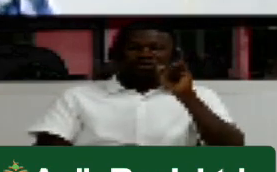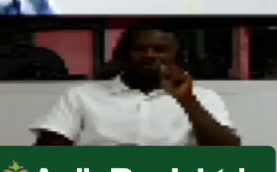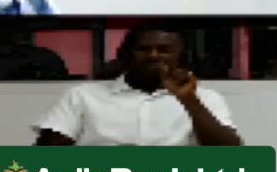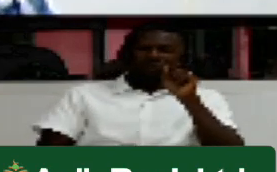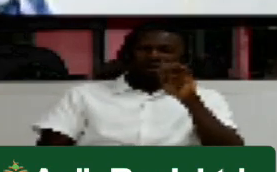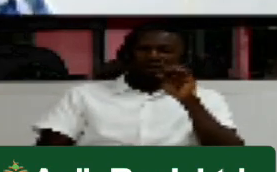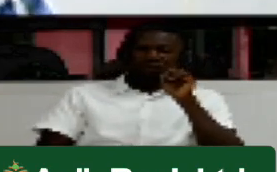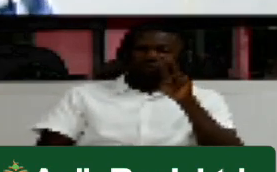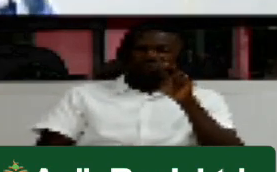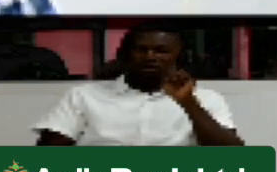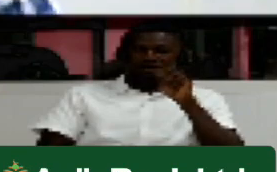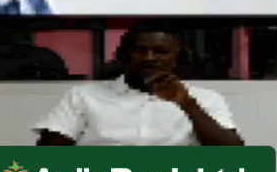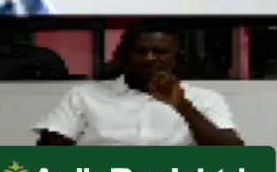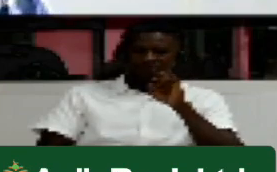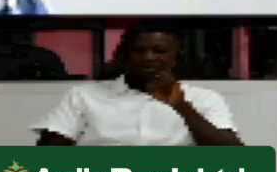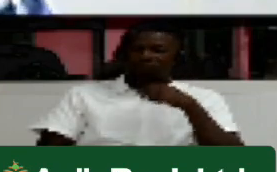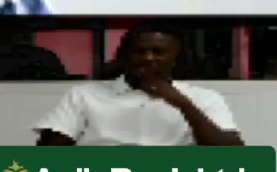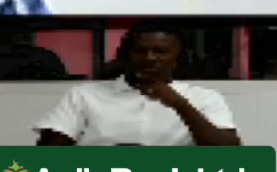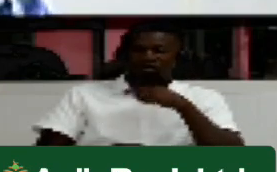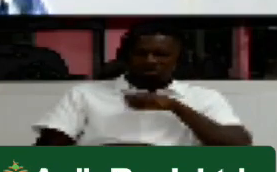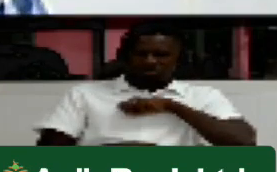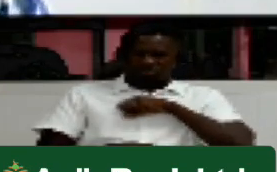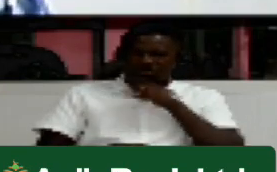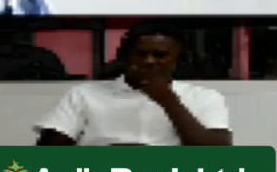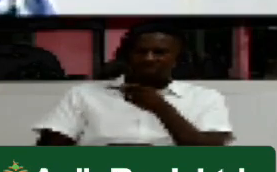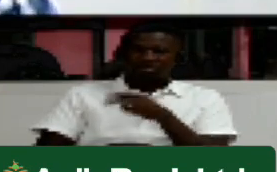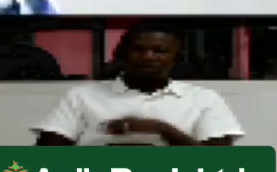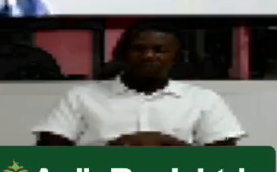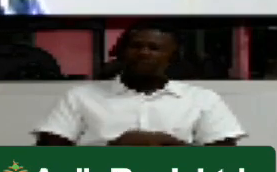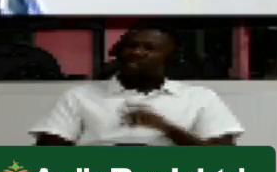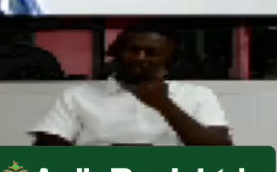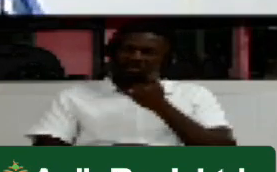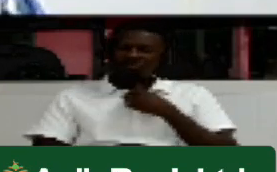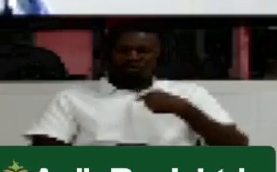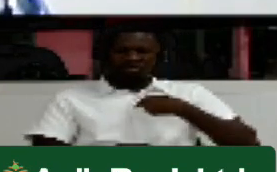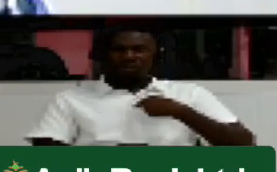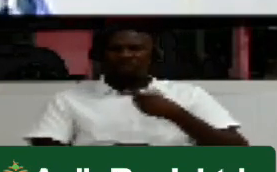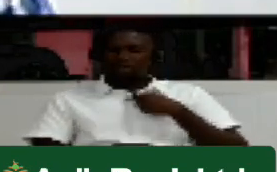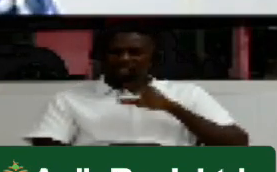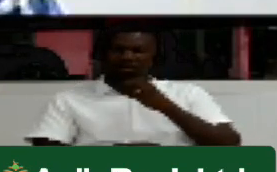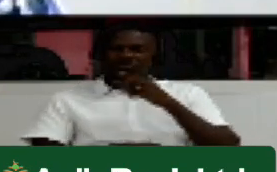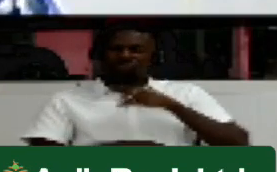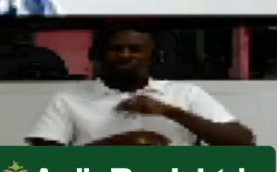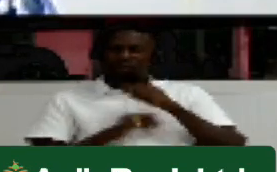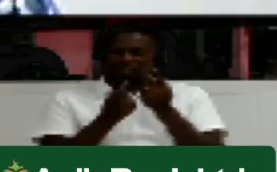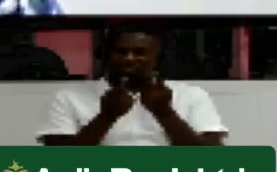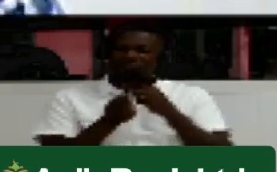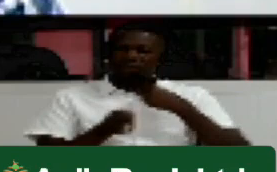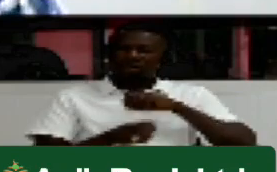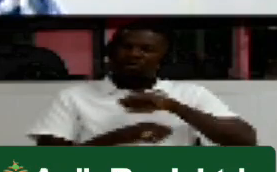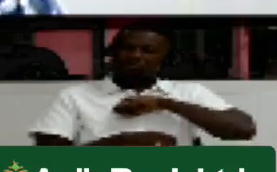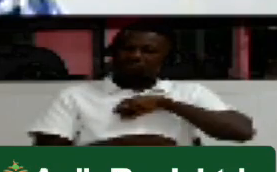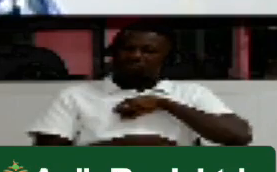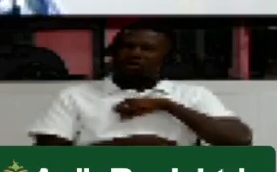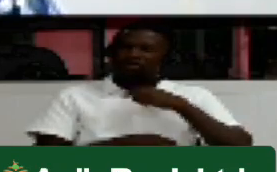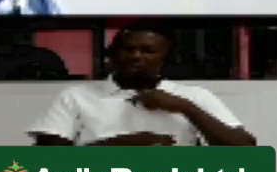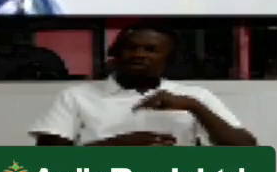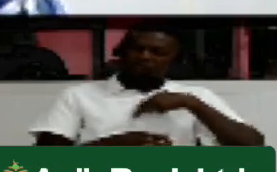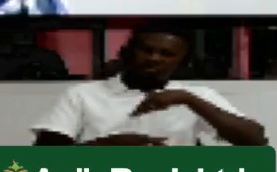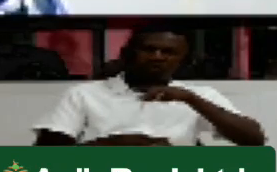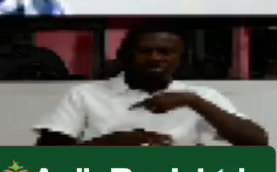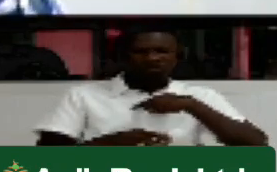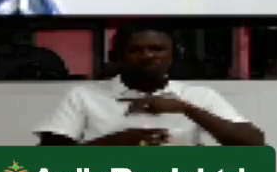least I can do things on my own. I can go from one place to another. So at least I